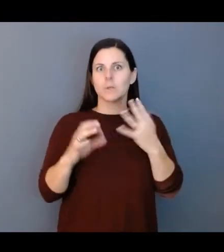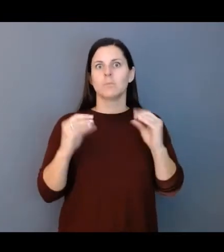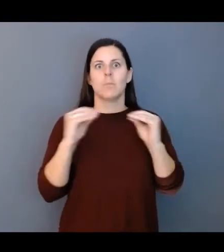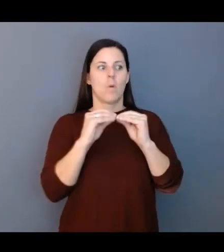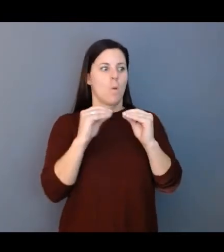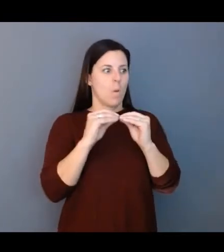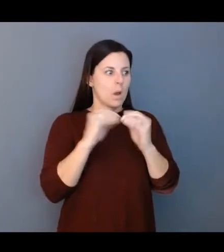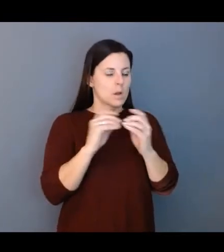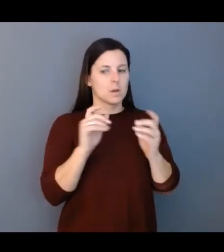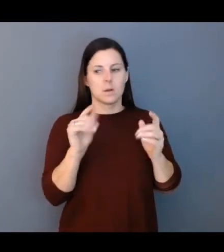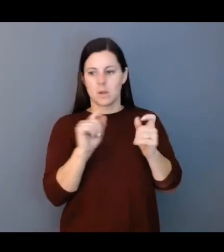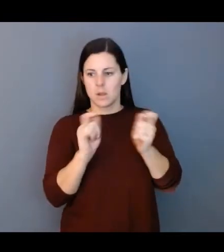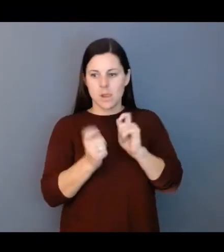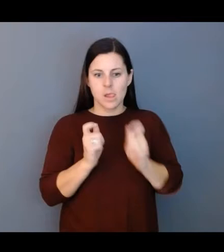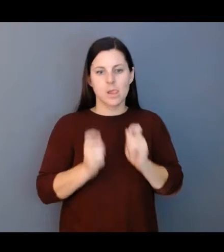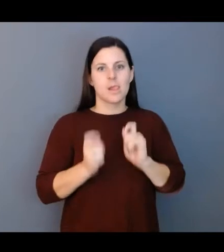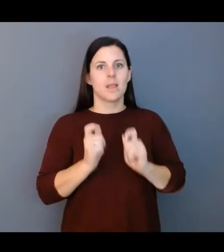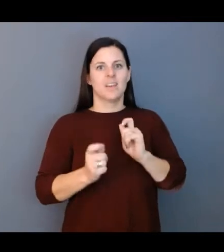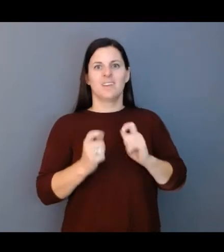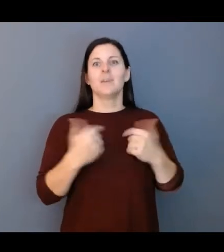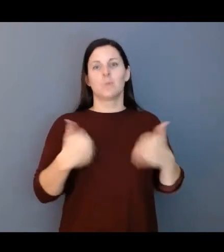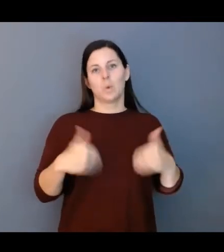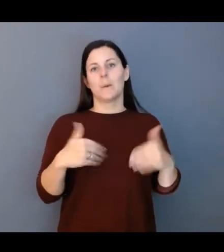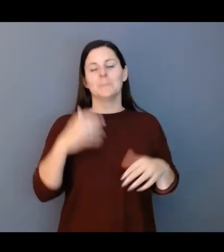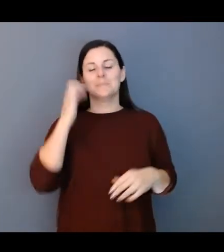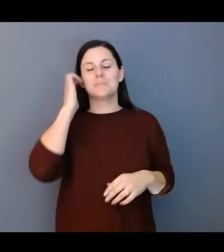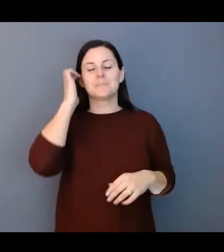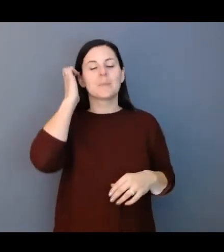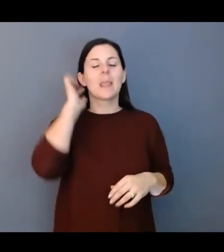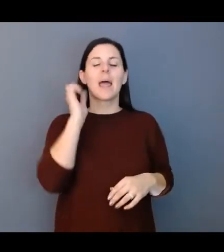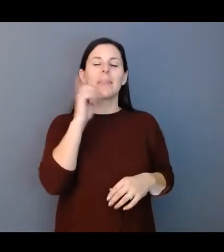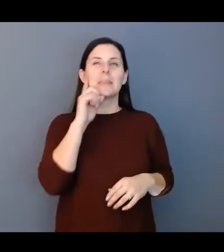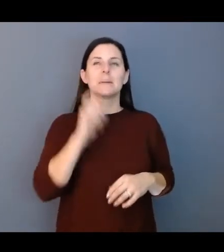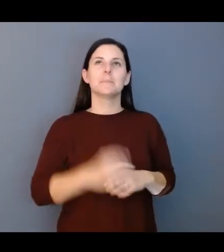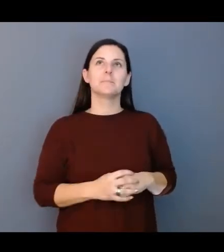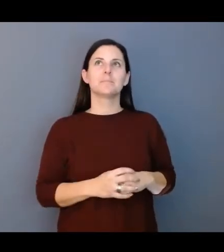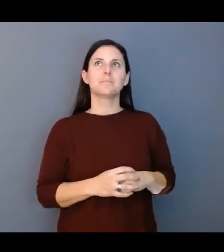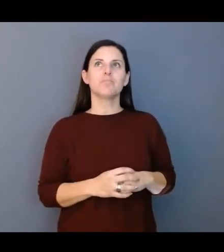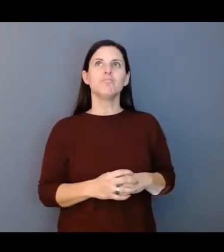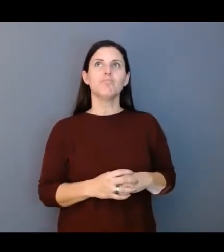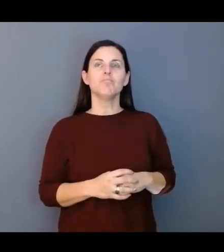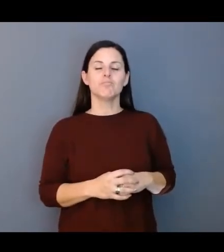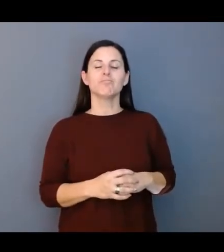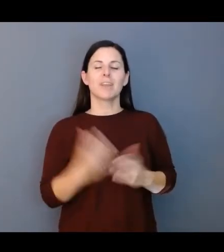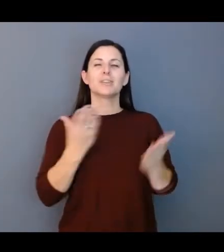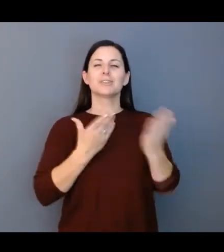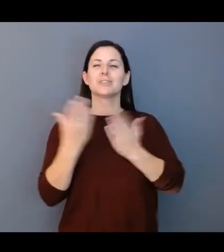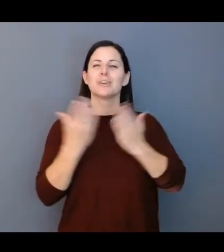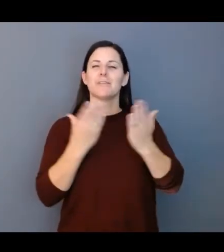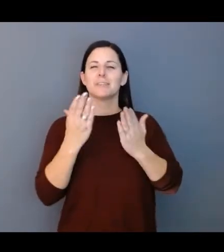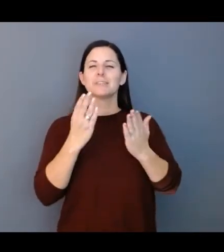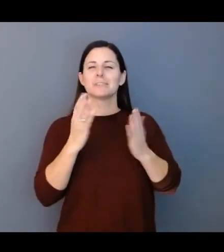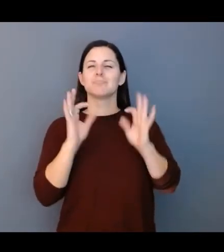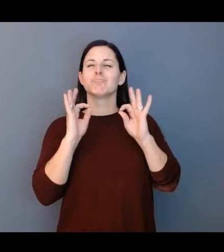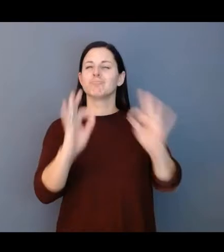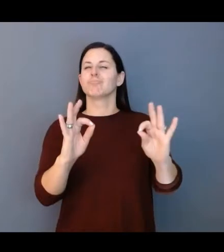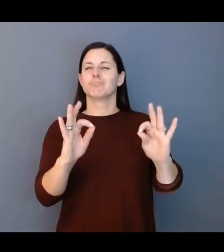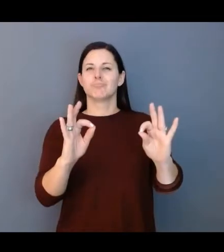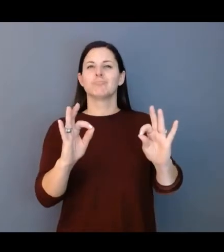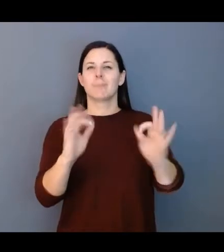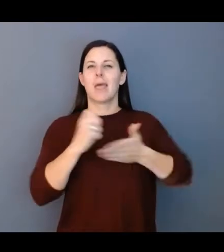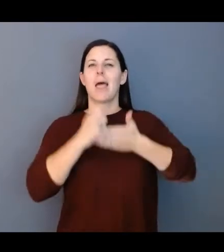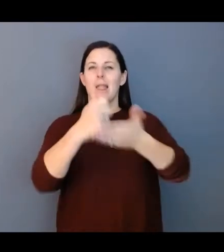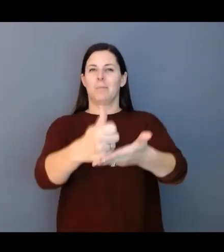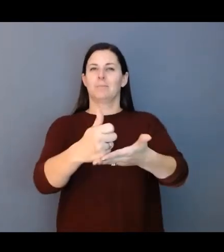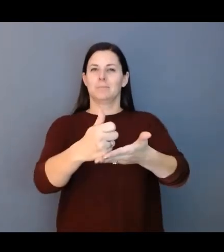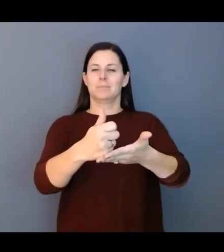options, which means you have to choose, which means you have to understand each of these options. So I think this service is in a great